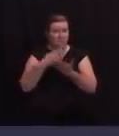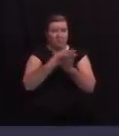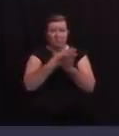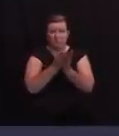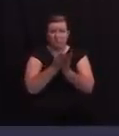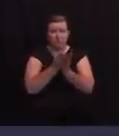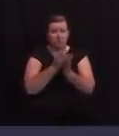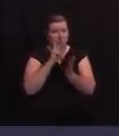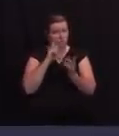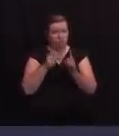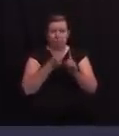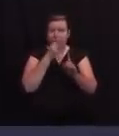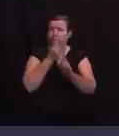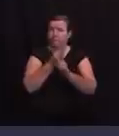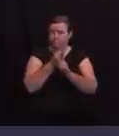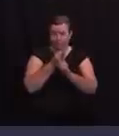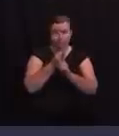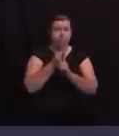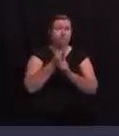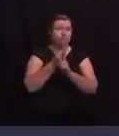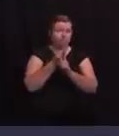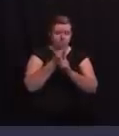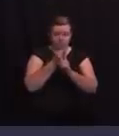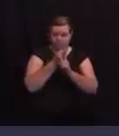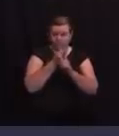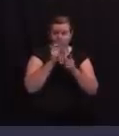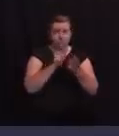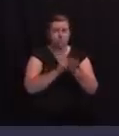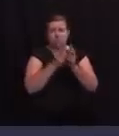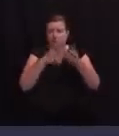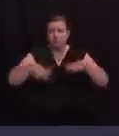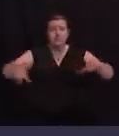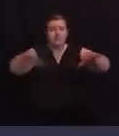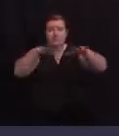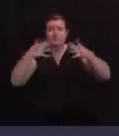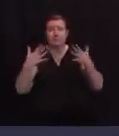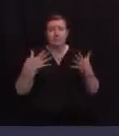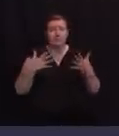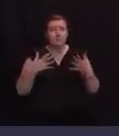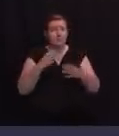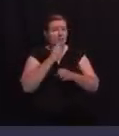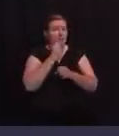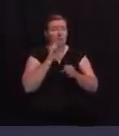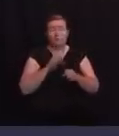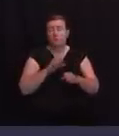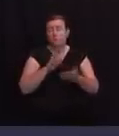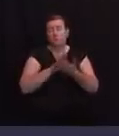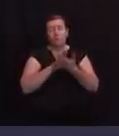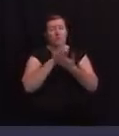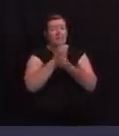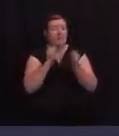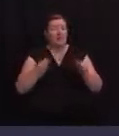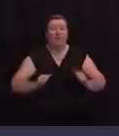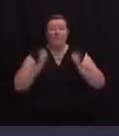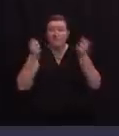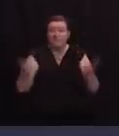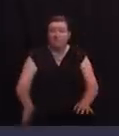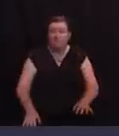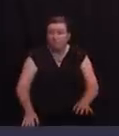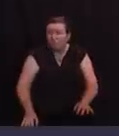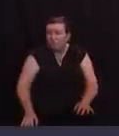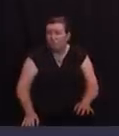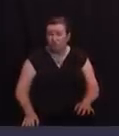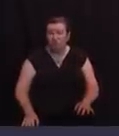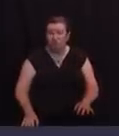change and save, I think, Judy, certainly change, and I believe save a lot of lives in this state, and that's a really good result.